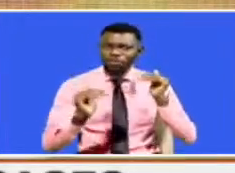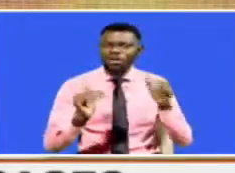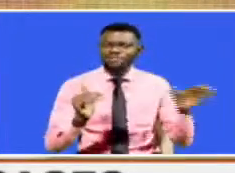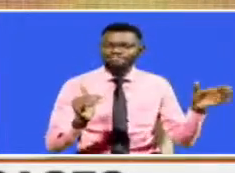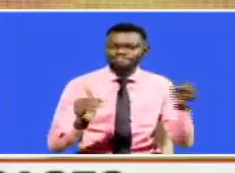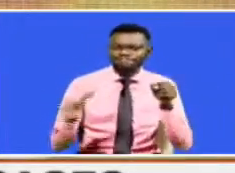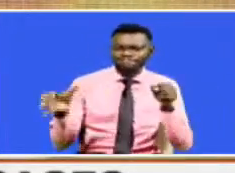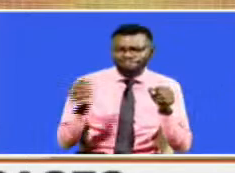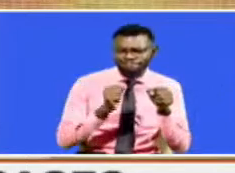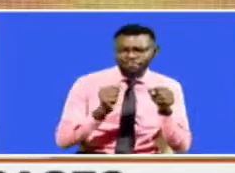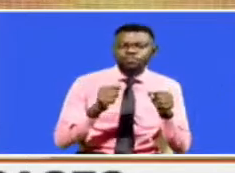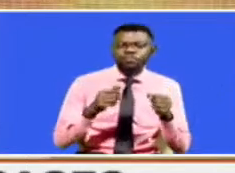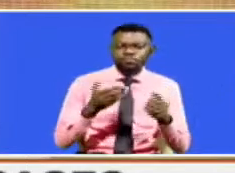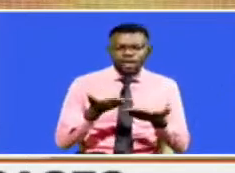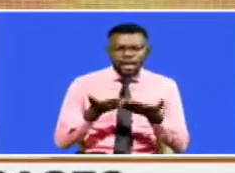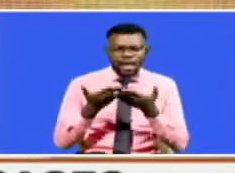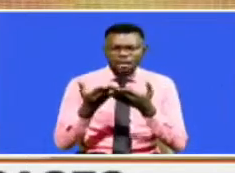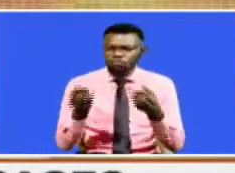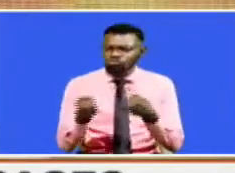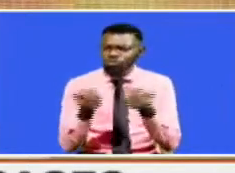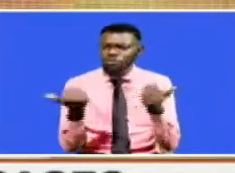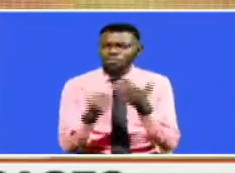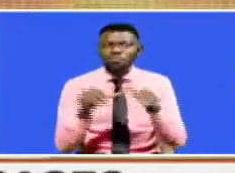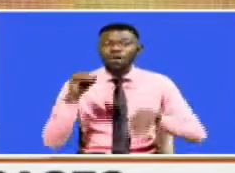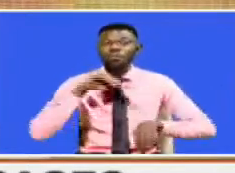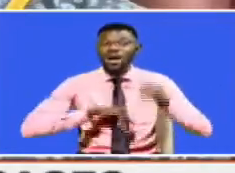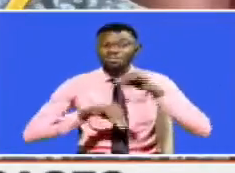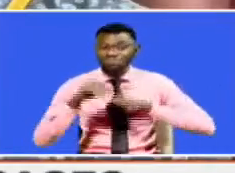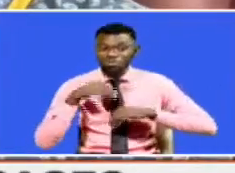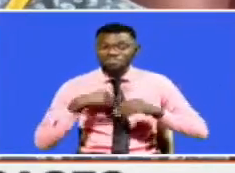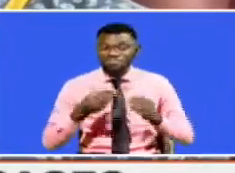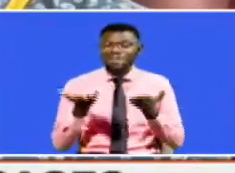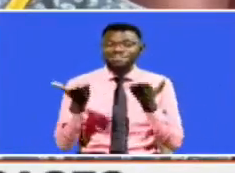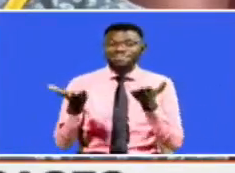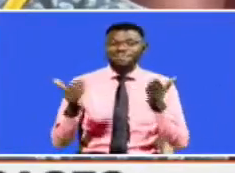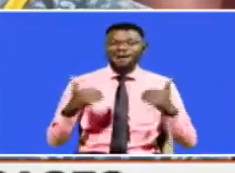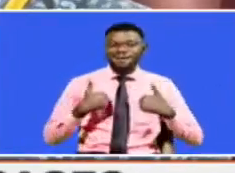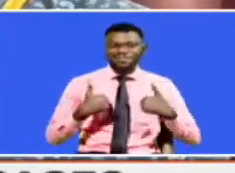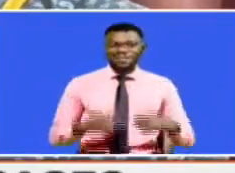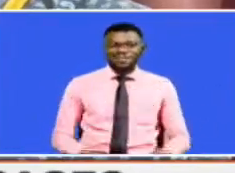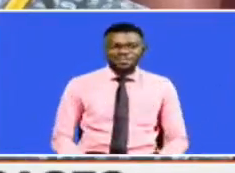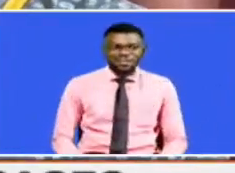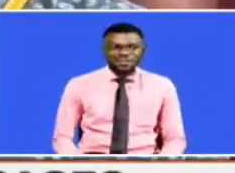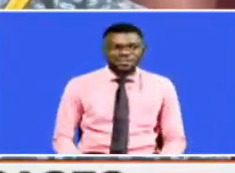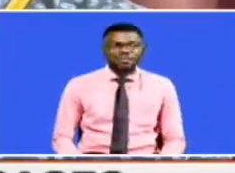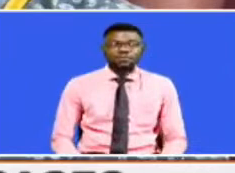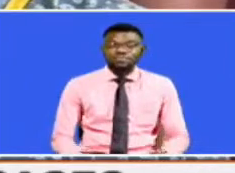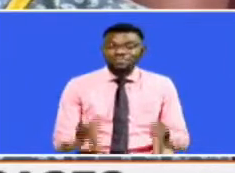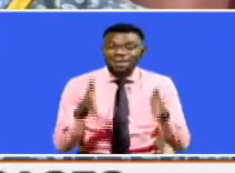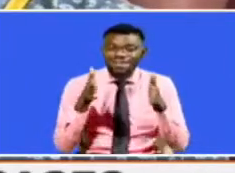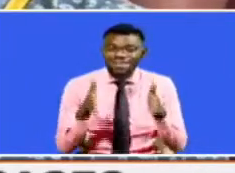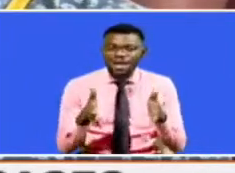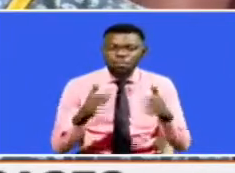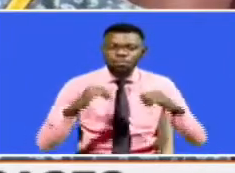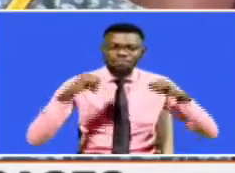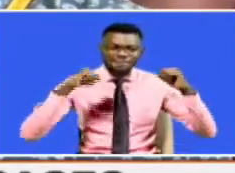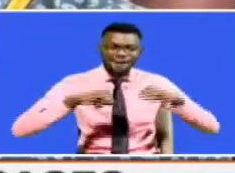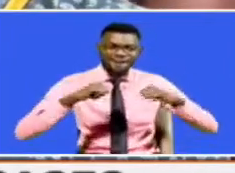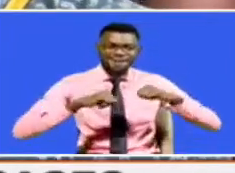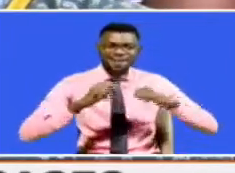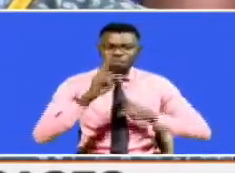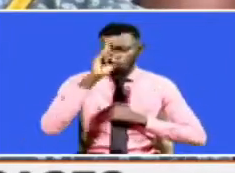deal conclusively with economic crimes, because they are complex. And I want to say, now that we have agreed on police